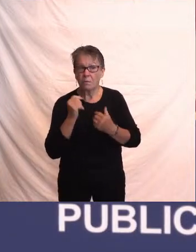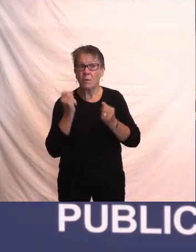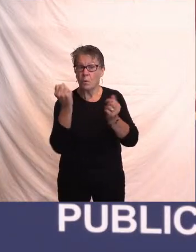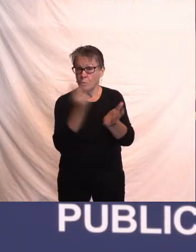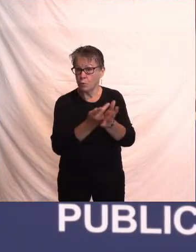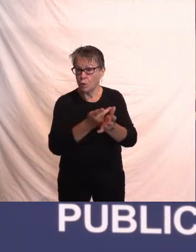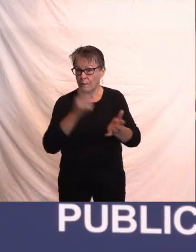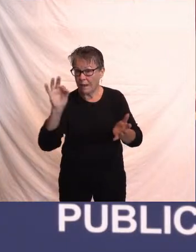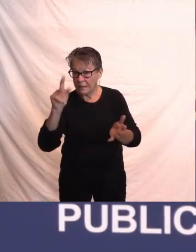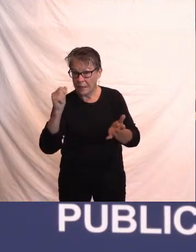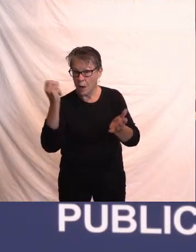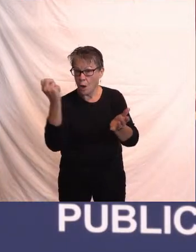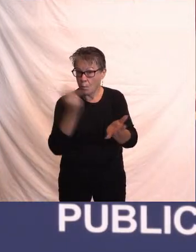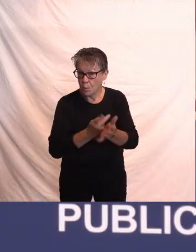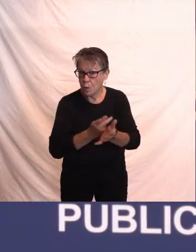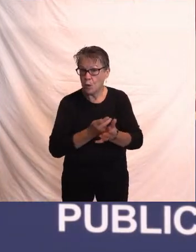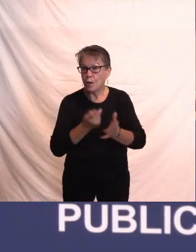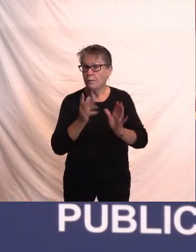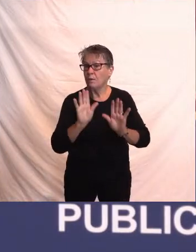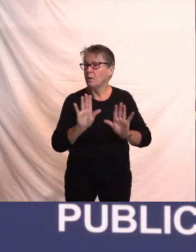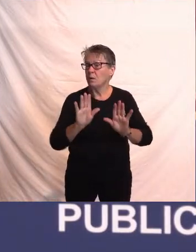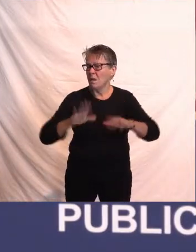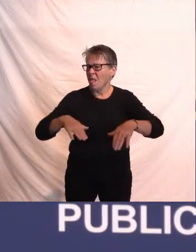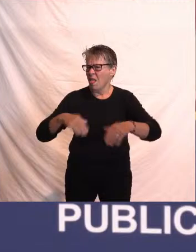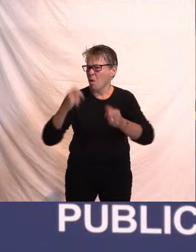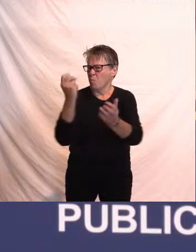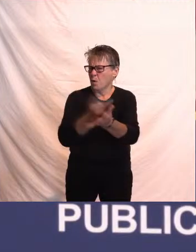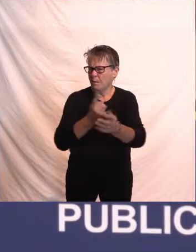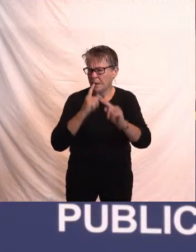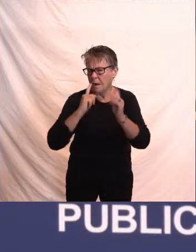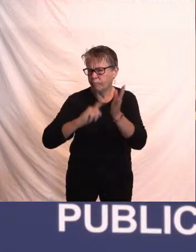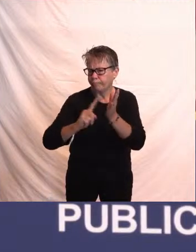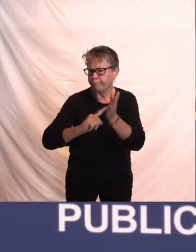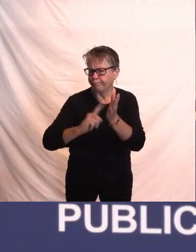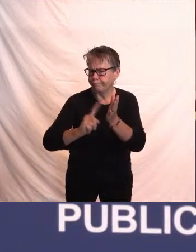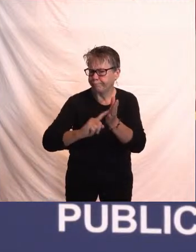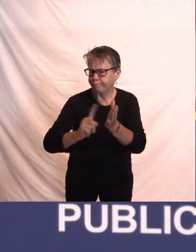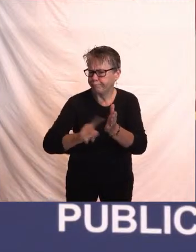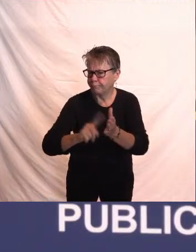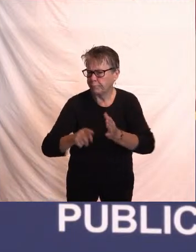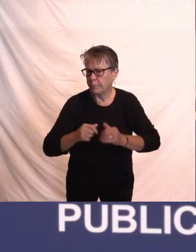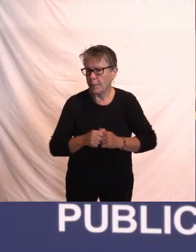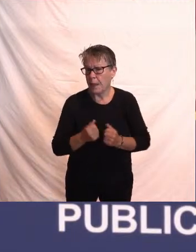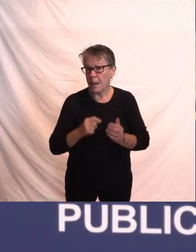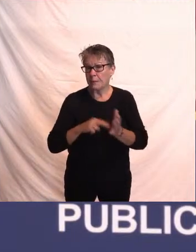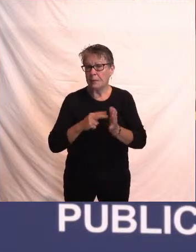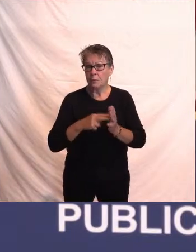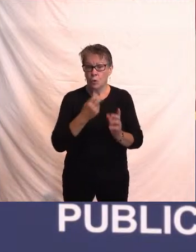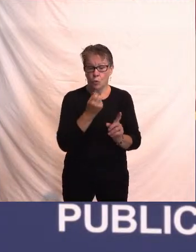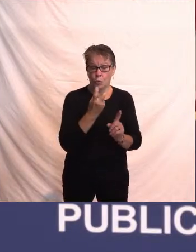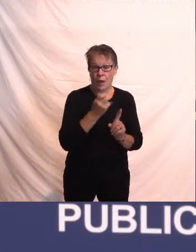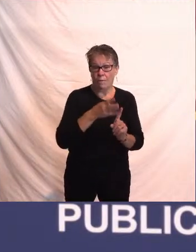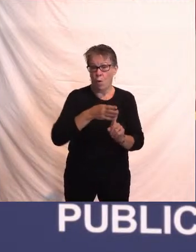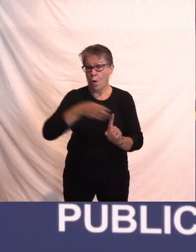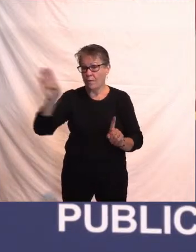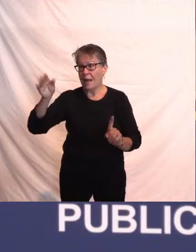receive vaccination yet, we need to boost vaccination among the 12 to 17-year-olds. Among 12 to 17-year-olds,